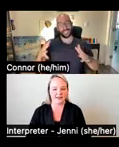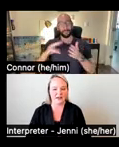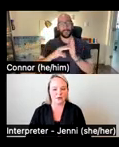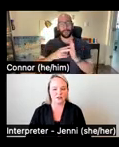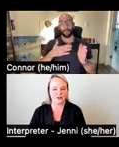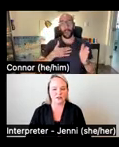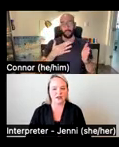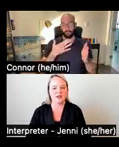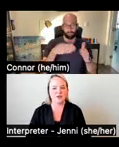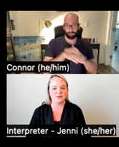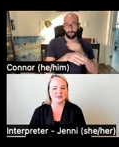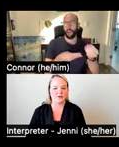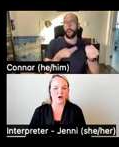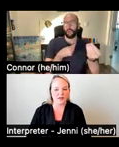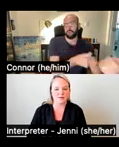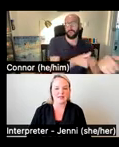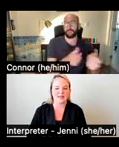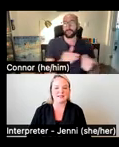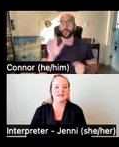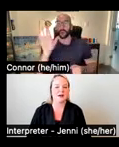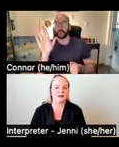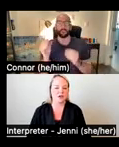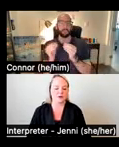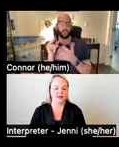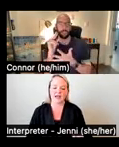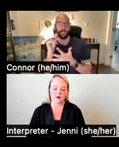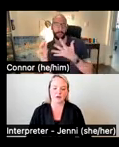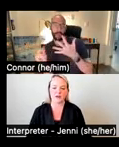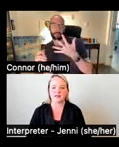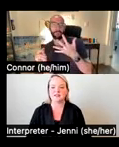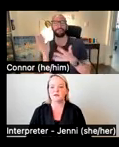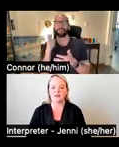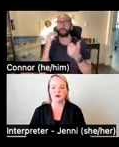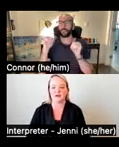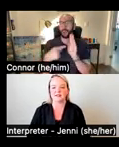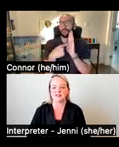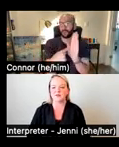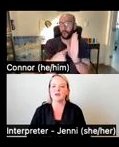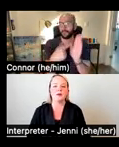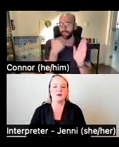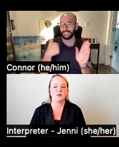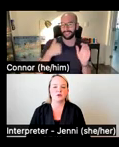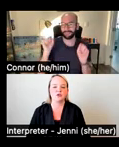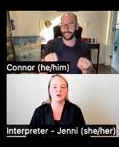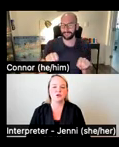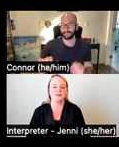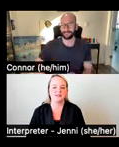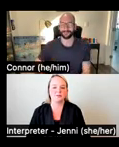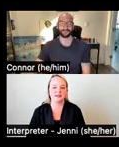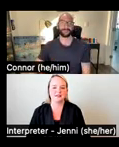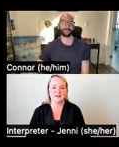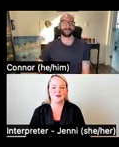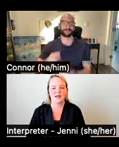have an account, which means I've already made this. I'm going to go in. I already created this so it can go nice and smooth, but I will show you